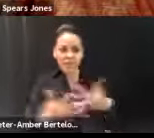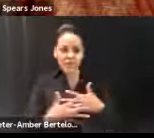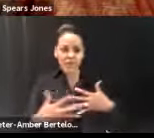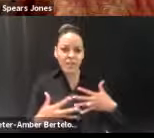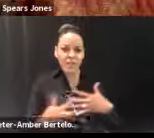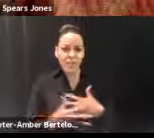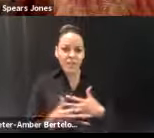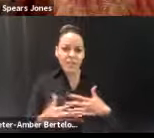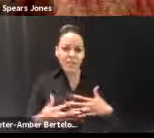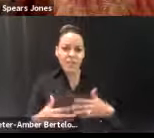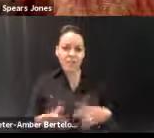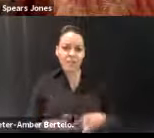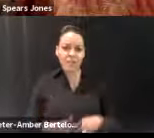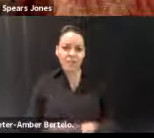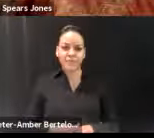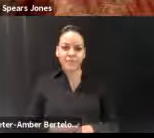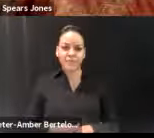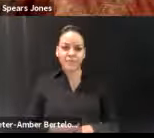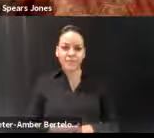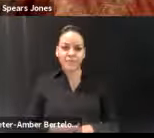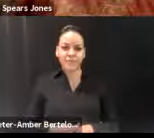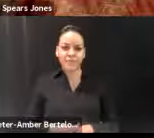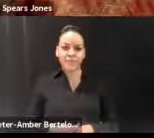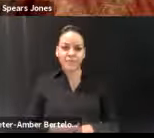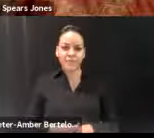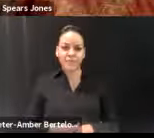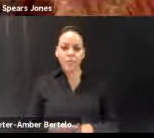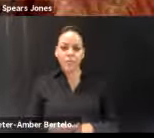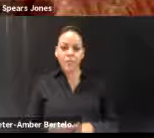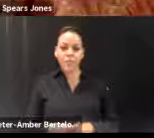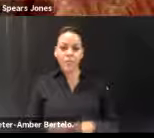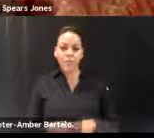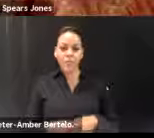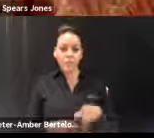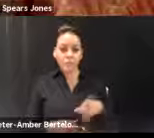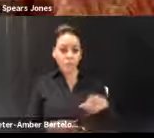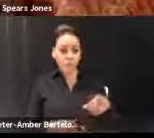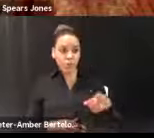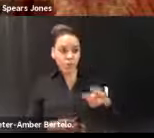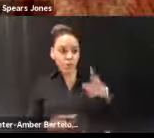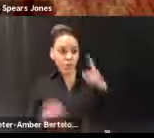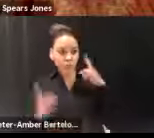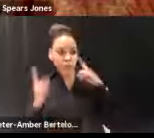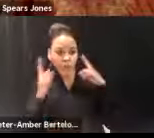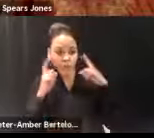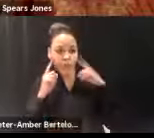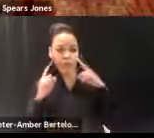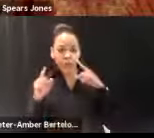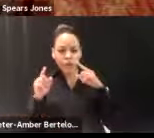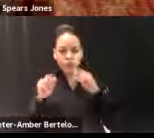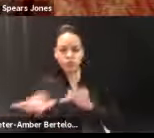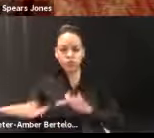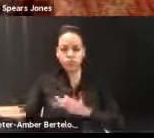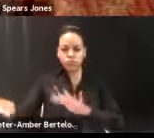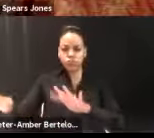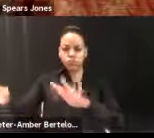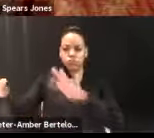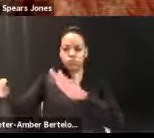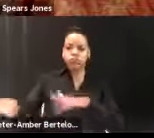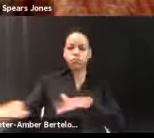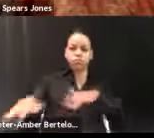What you hear is the sea. The heavy waves come in, go